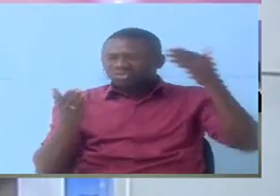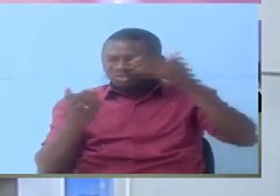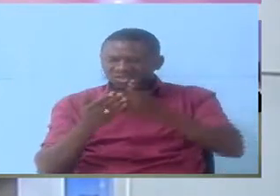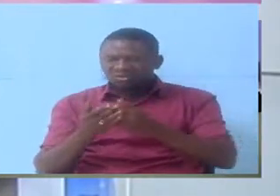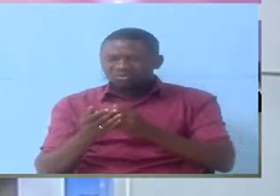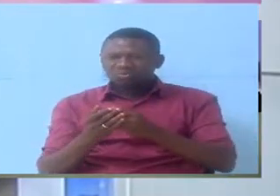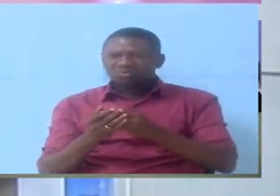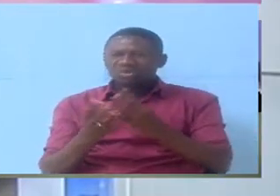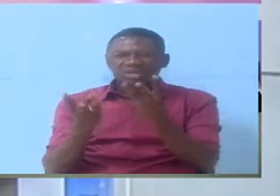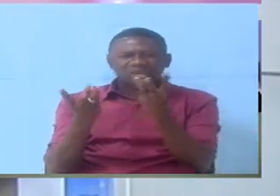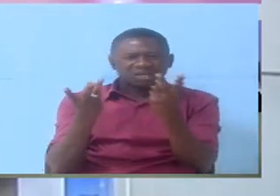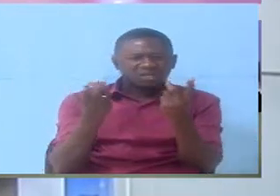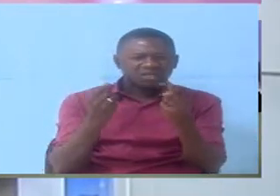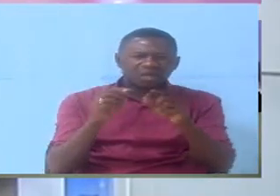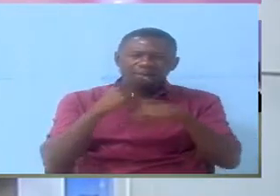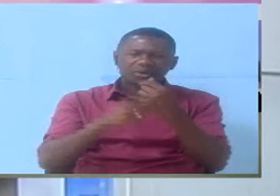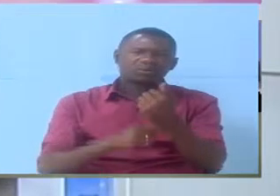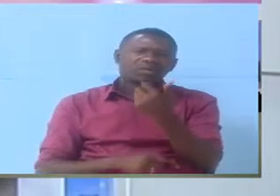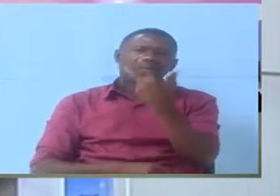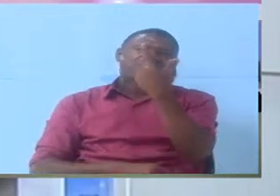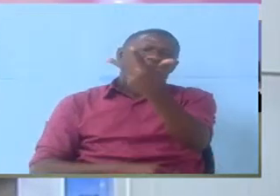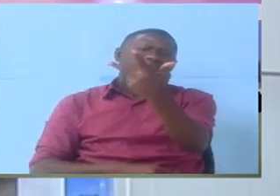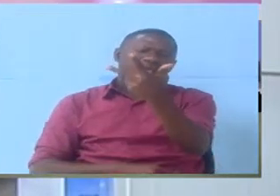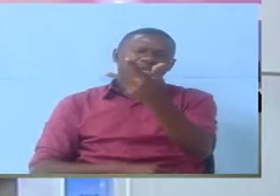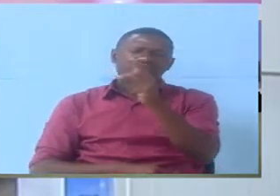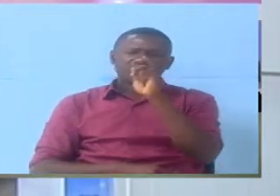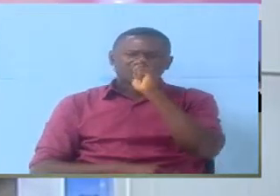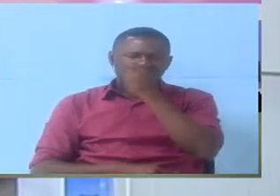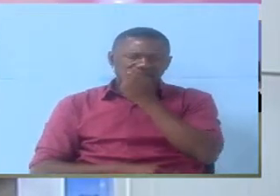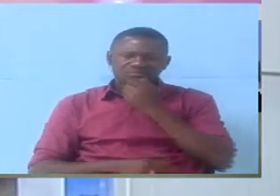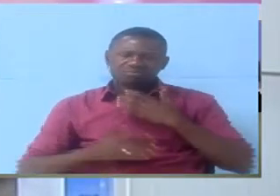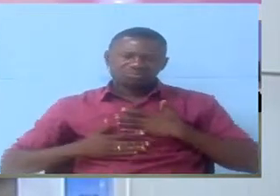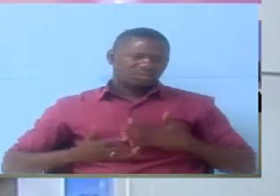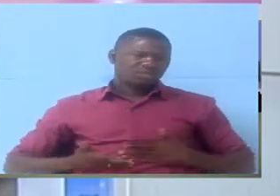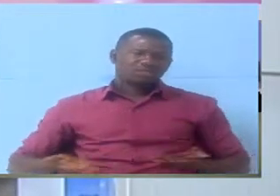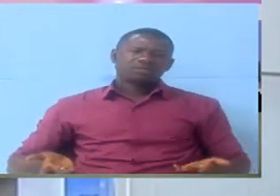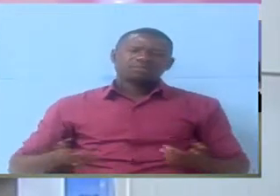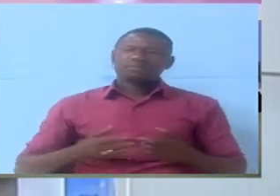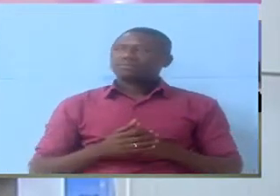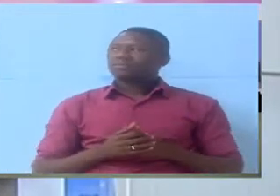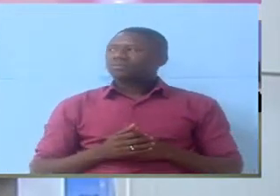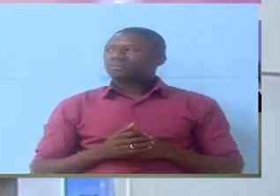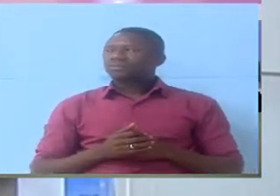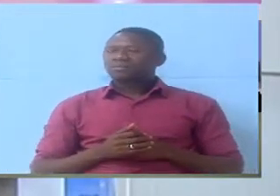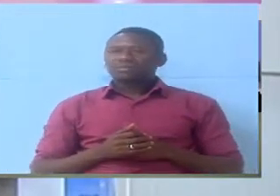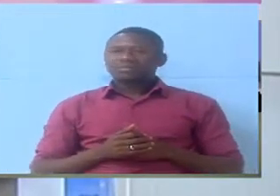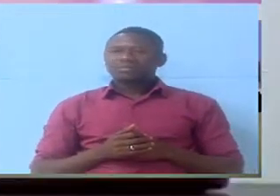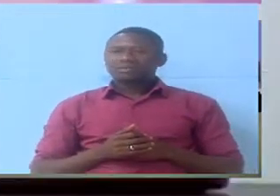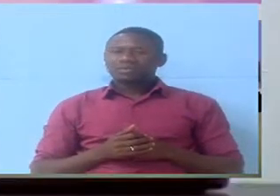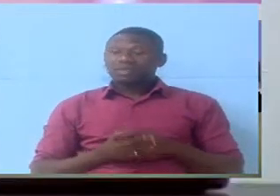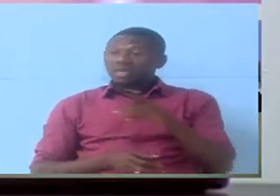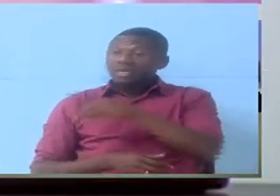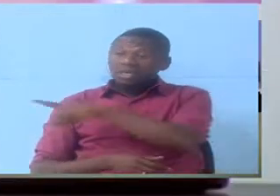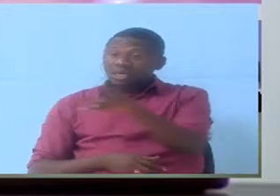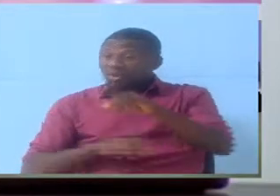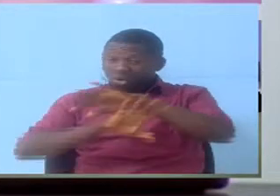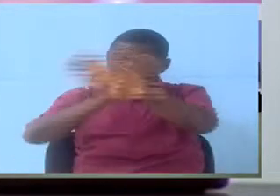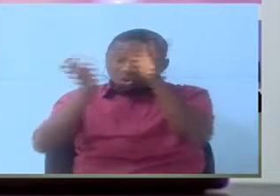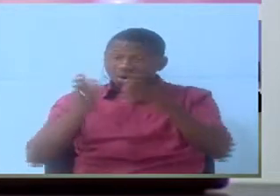counted eight bodies. Anfo ngafure sai kan konti. So the cameraman. Were they all men? They were all